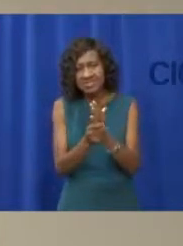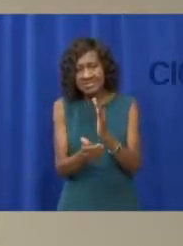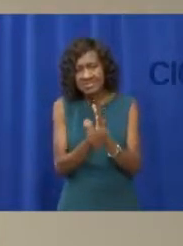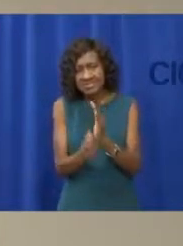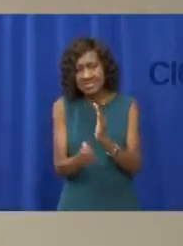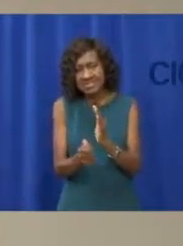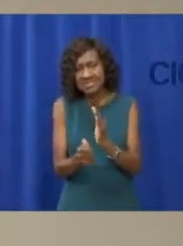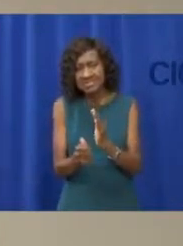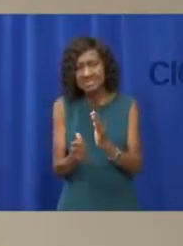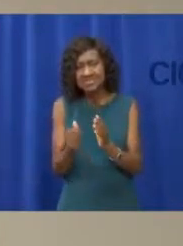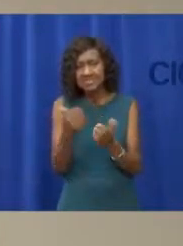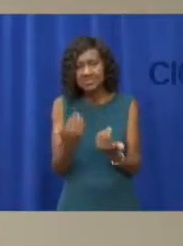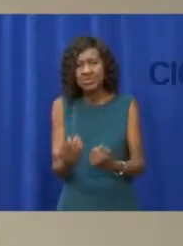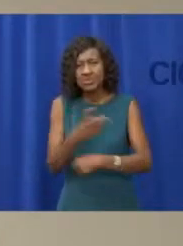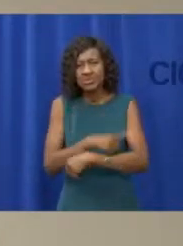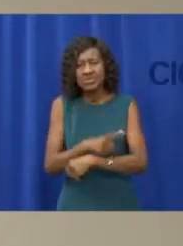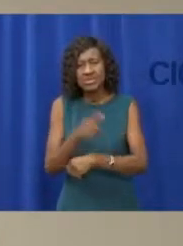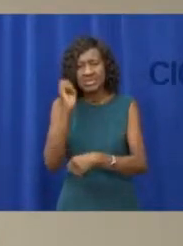through that plan.